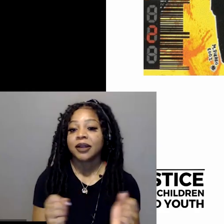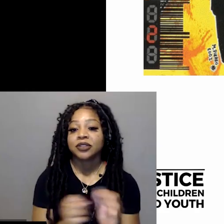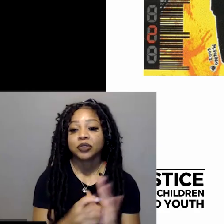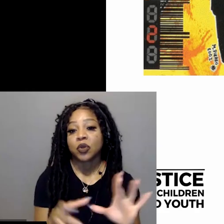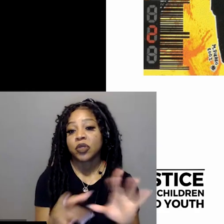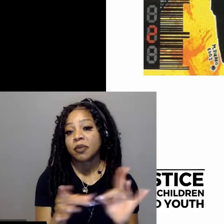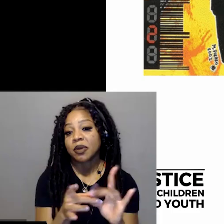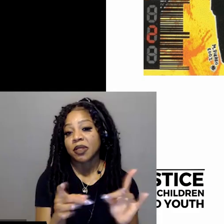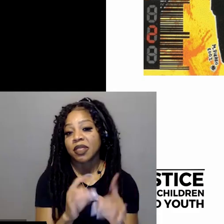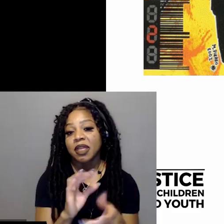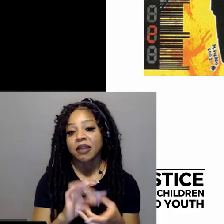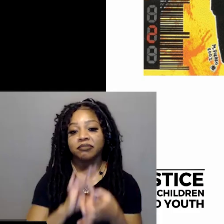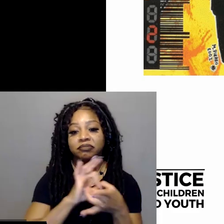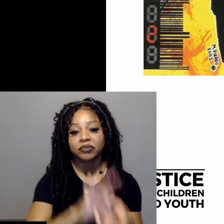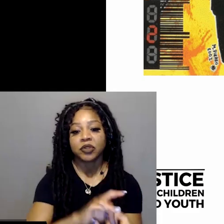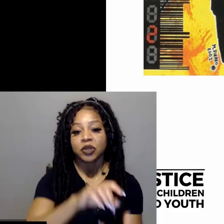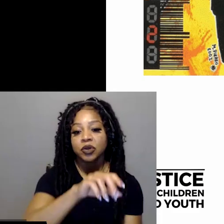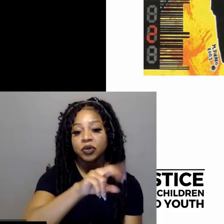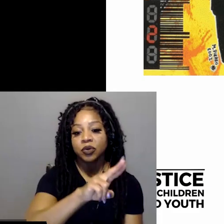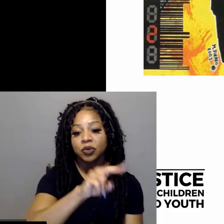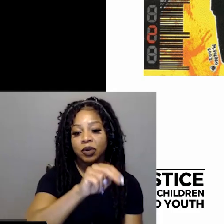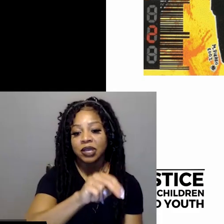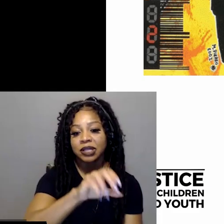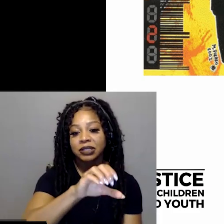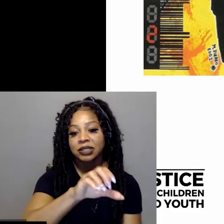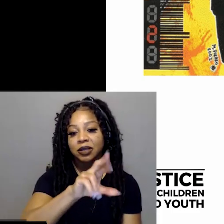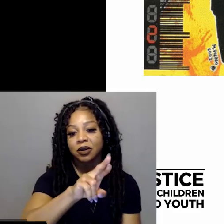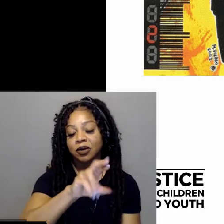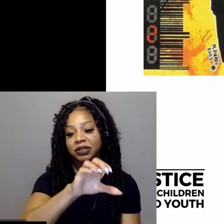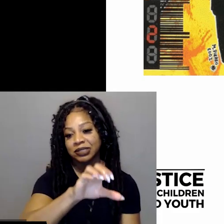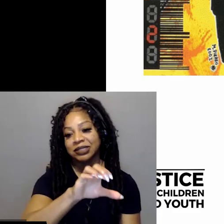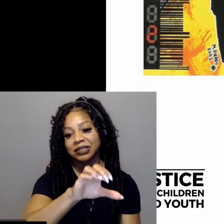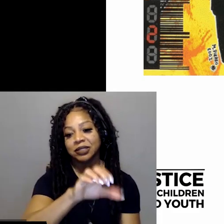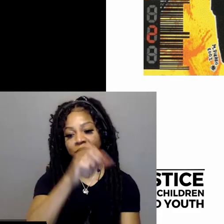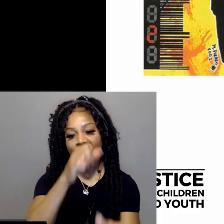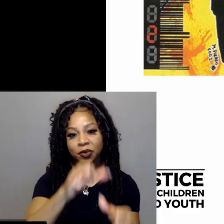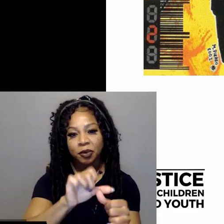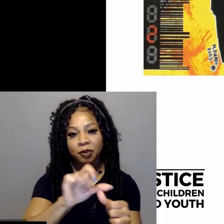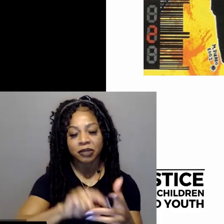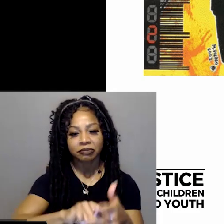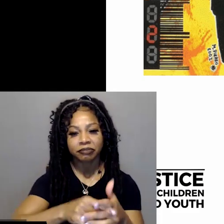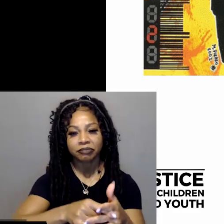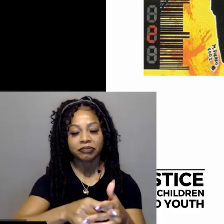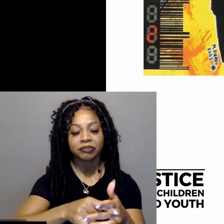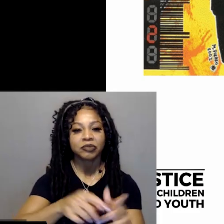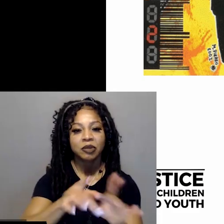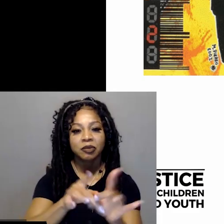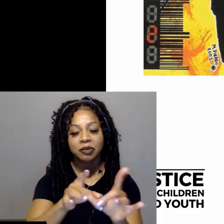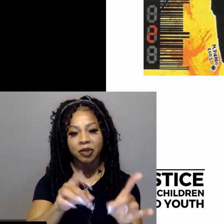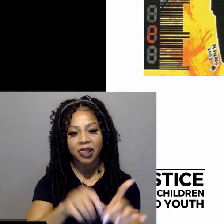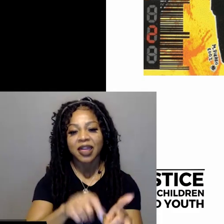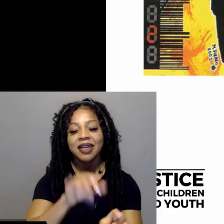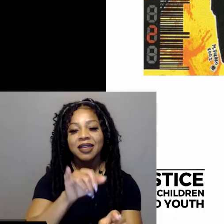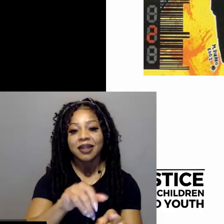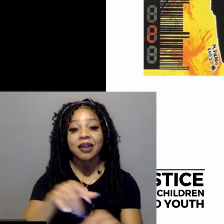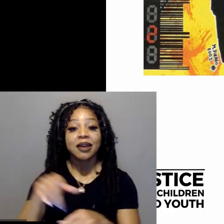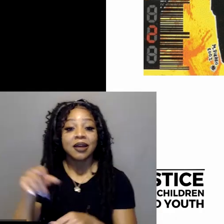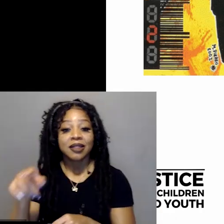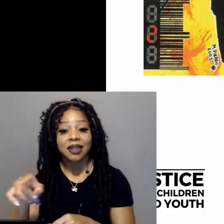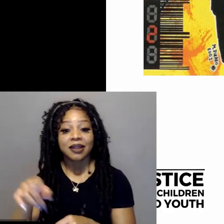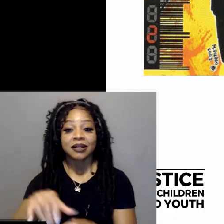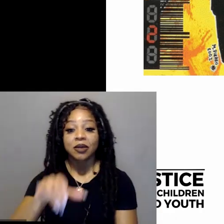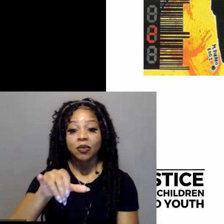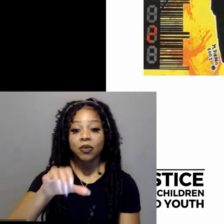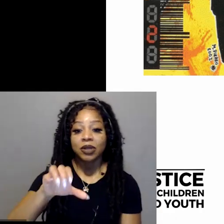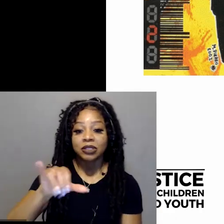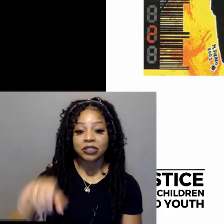back to the UNCRC that I mentioned at the beginning. In the YCJ preamble, it talks about the UNCRC and all